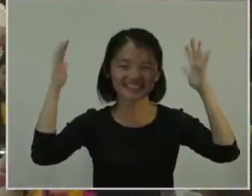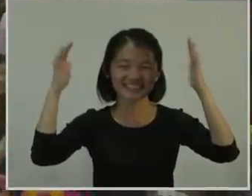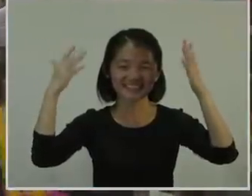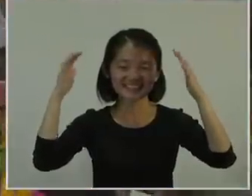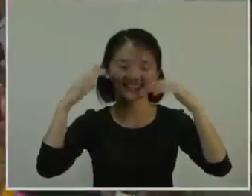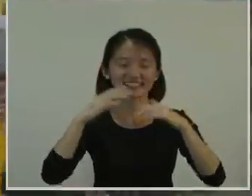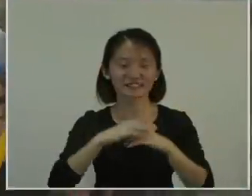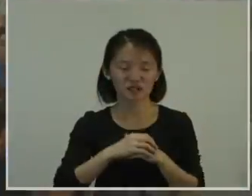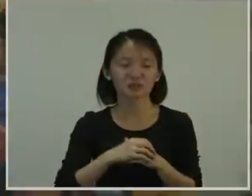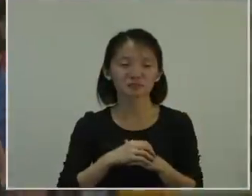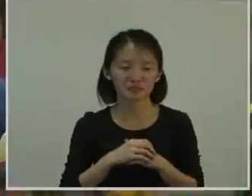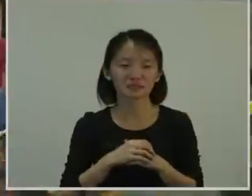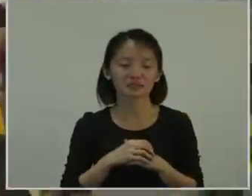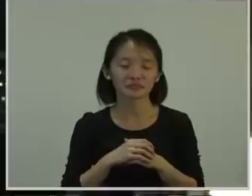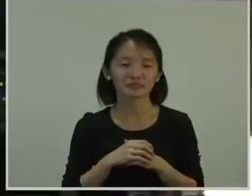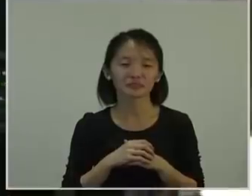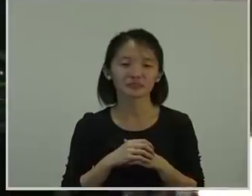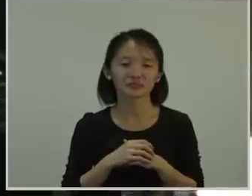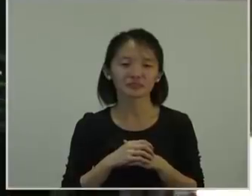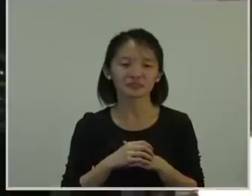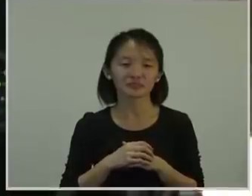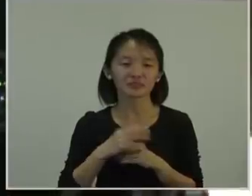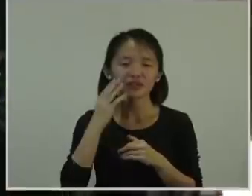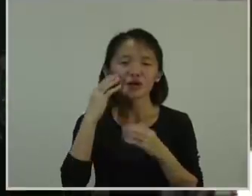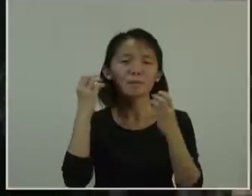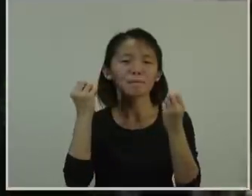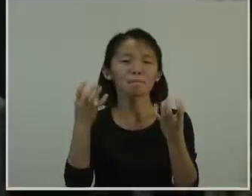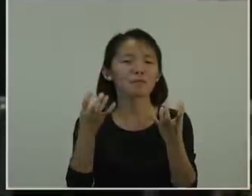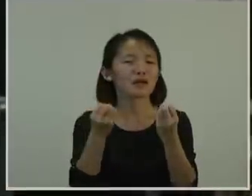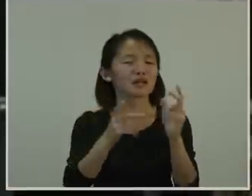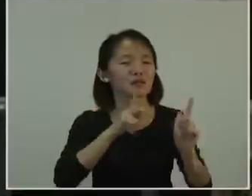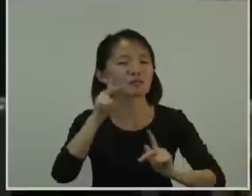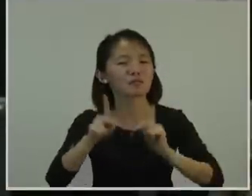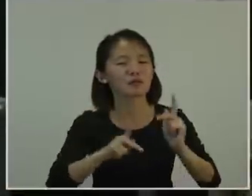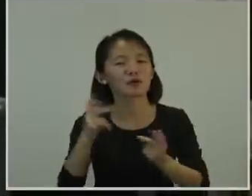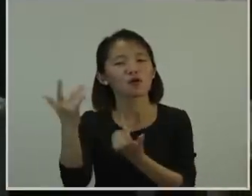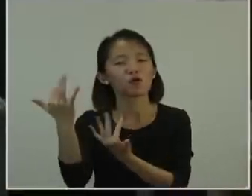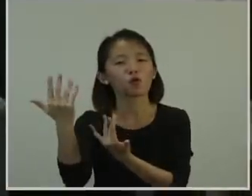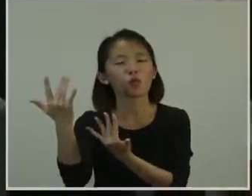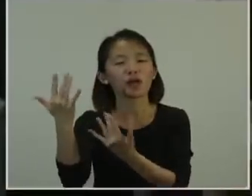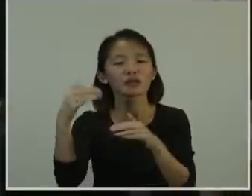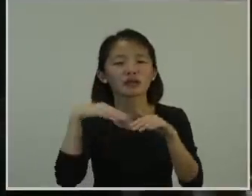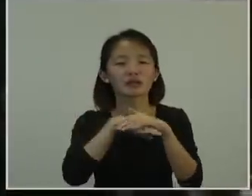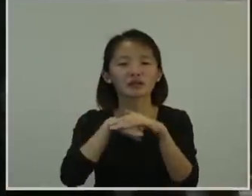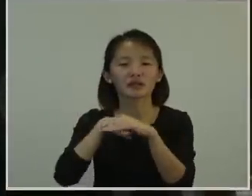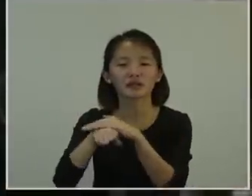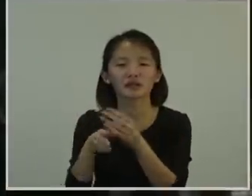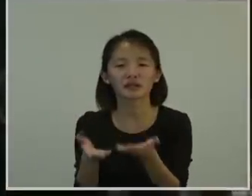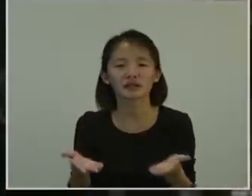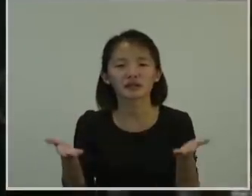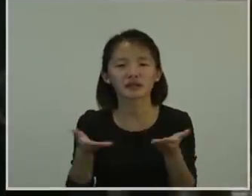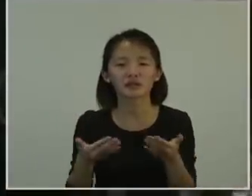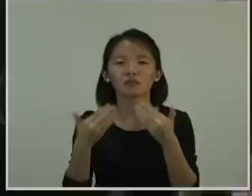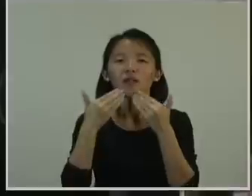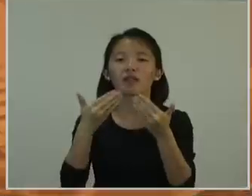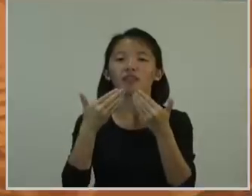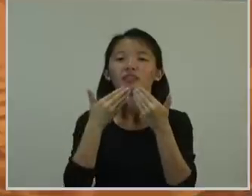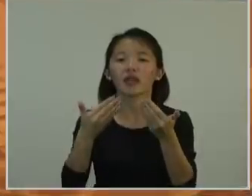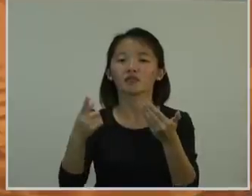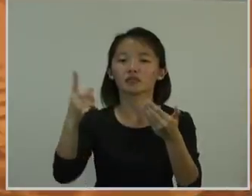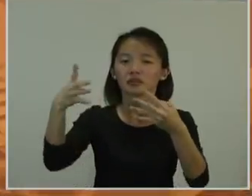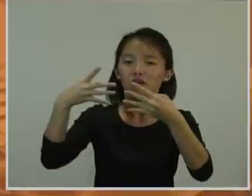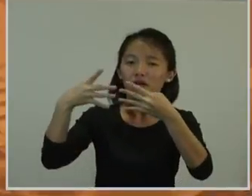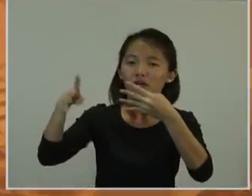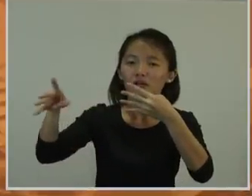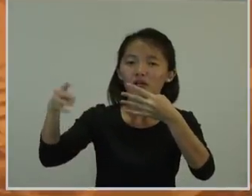There are still many people waiting to come in, and we're very grateful that they are opening up more gates, so I